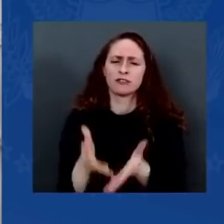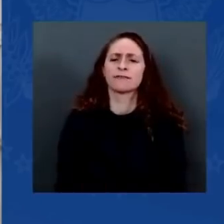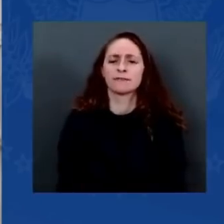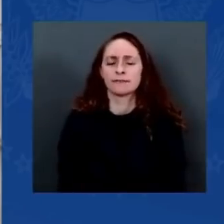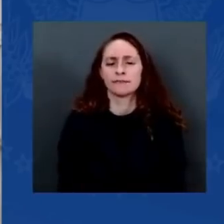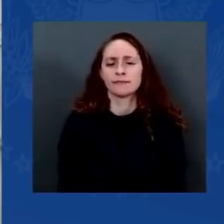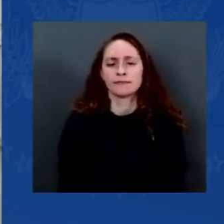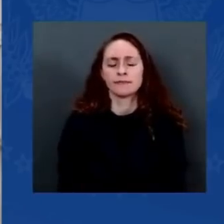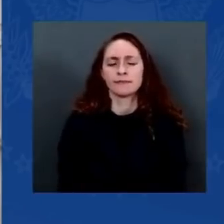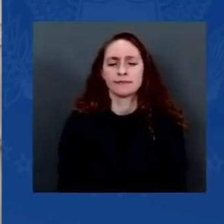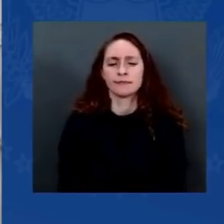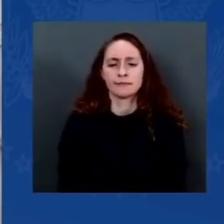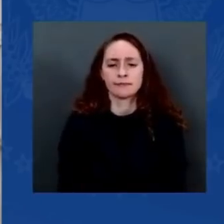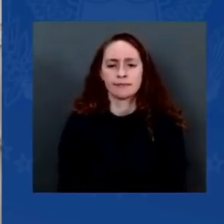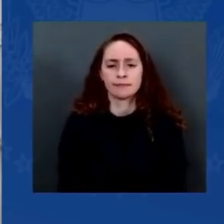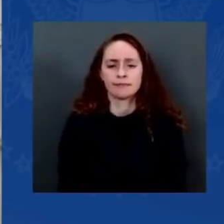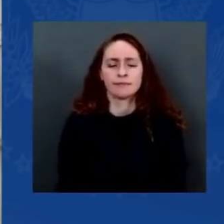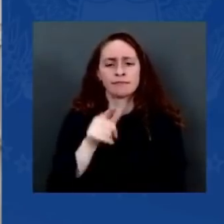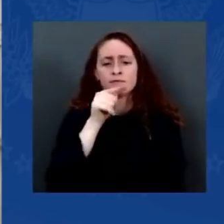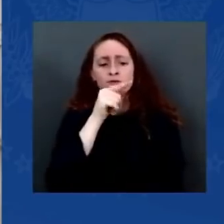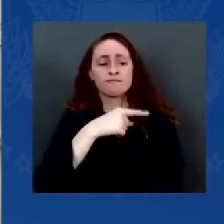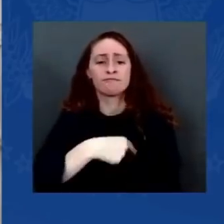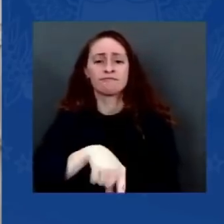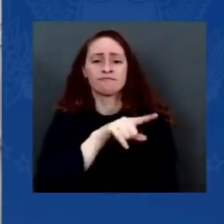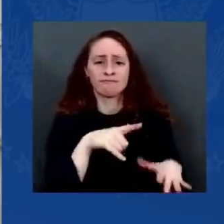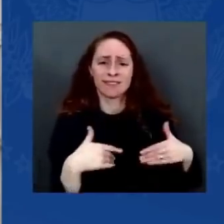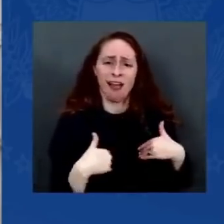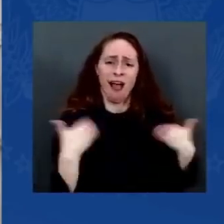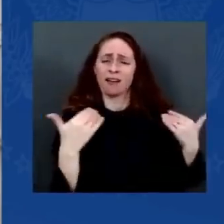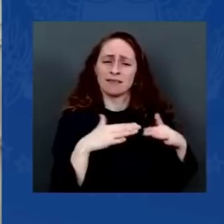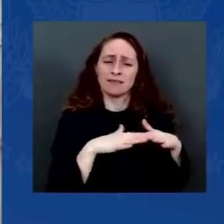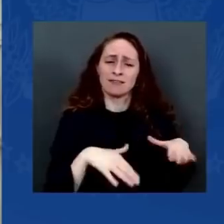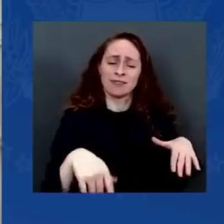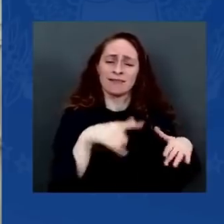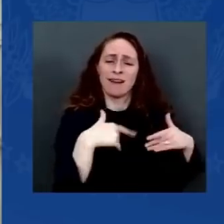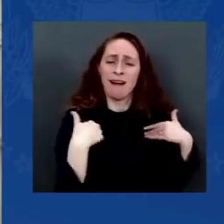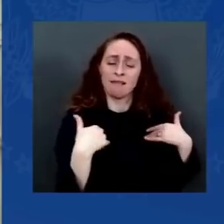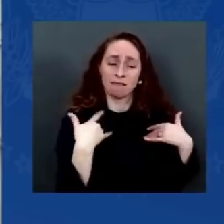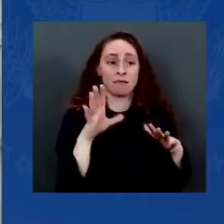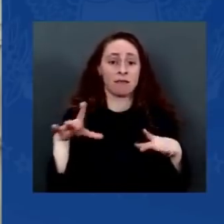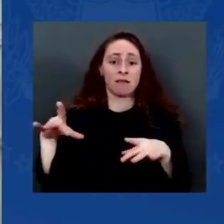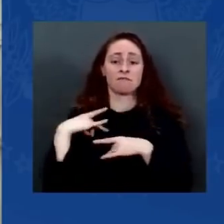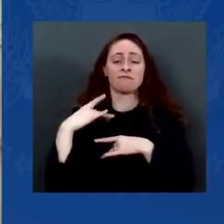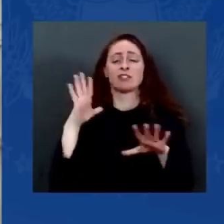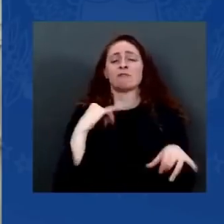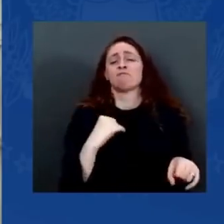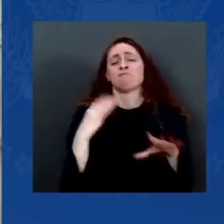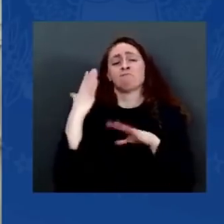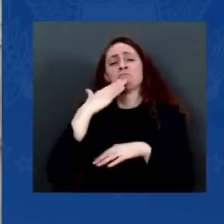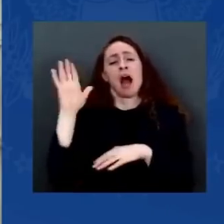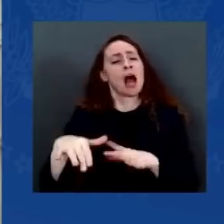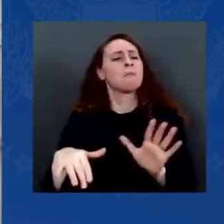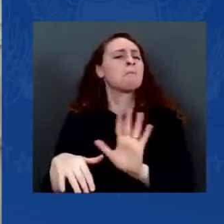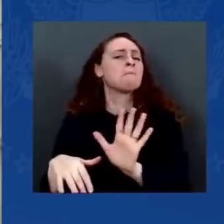COVID-19 cases. But they can be further protected if they're surrounded by vaccinated people. And again, to